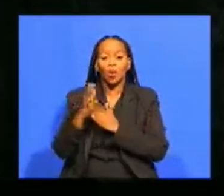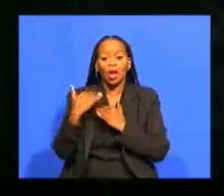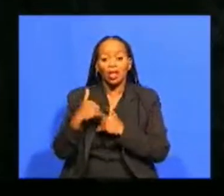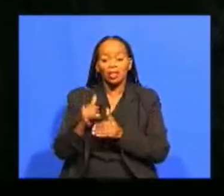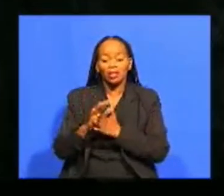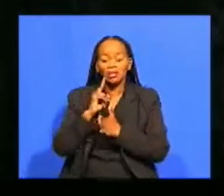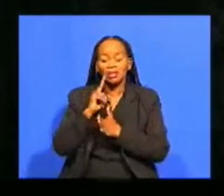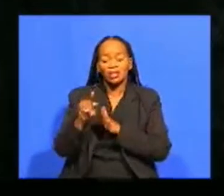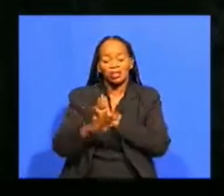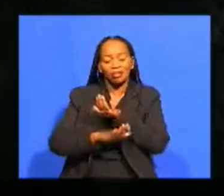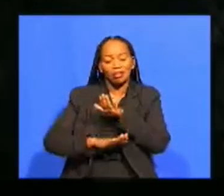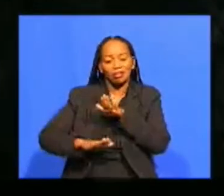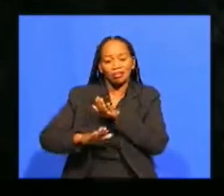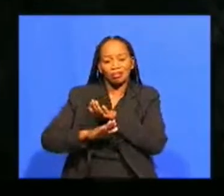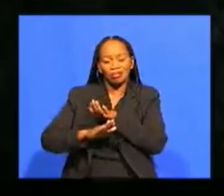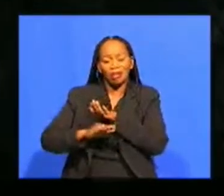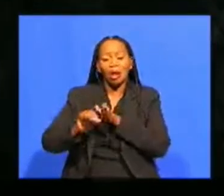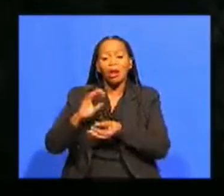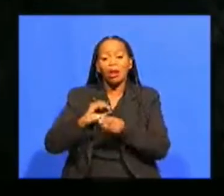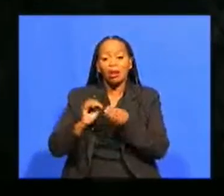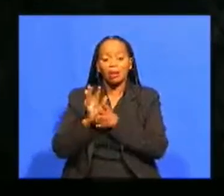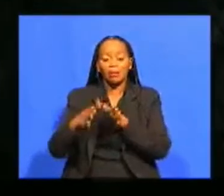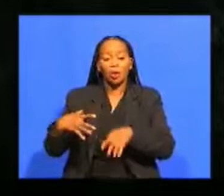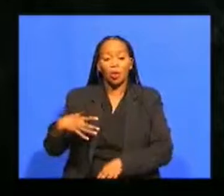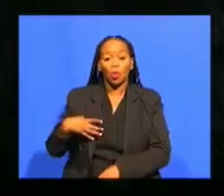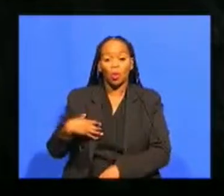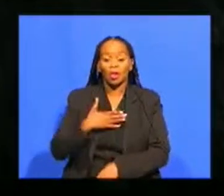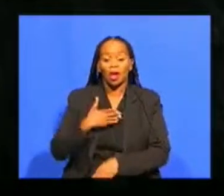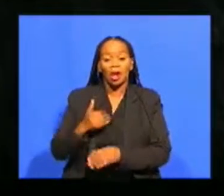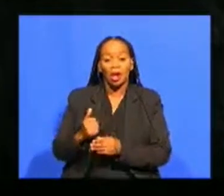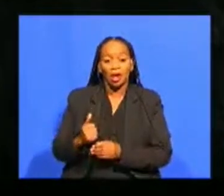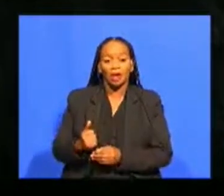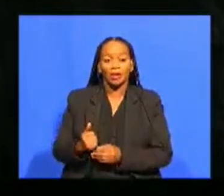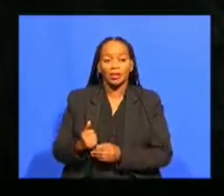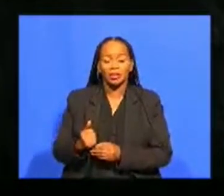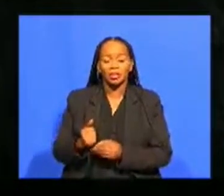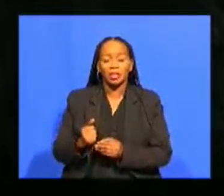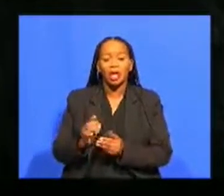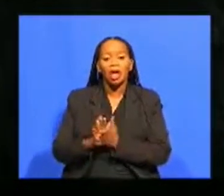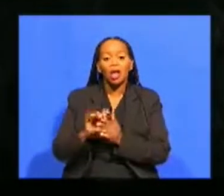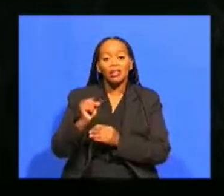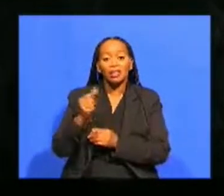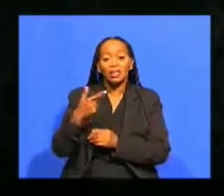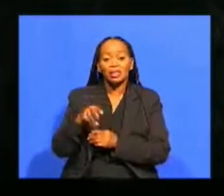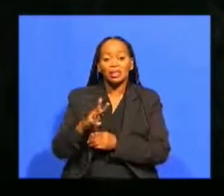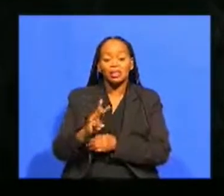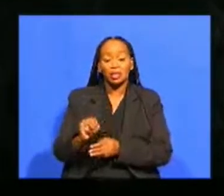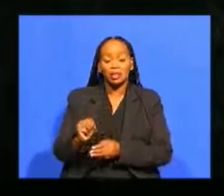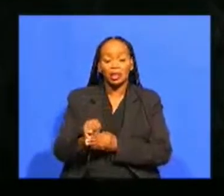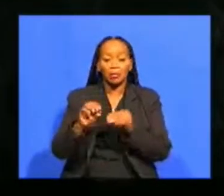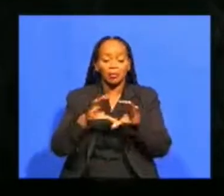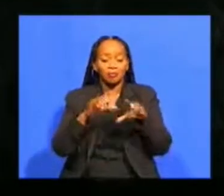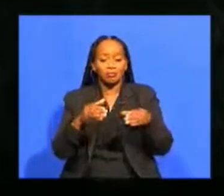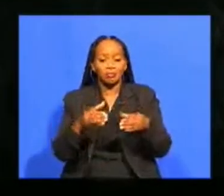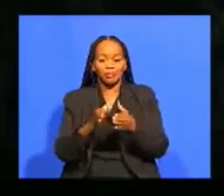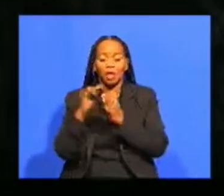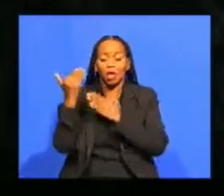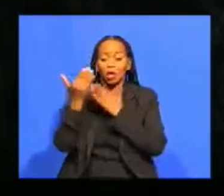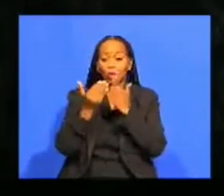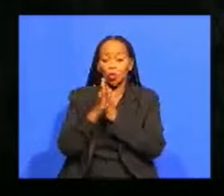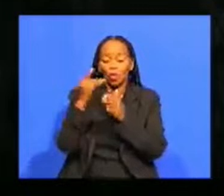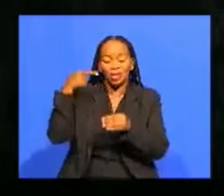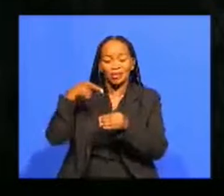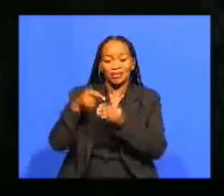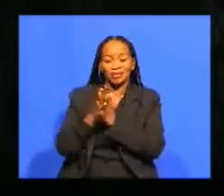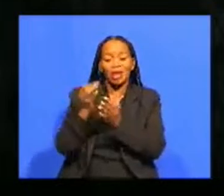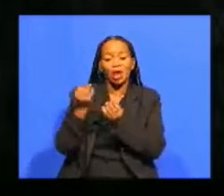real underrepresentation of women, and the STEM subjects at school, in the science and tech innovation space, a lot